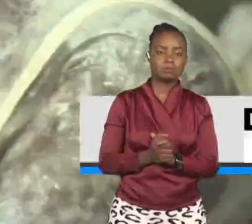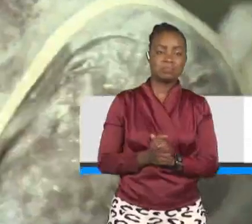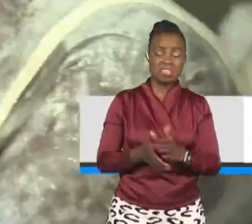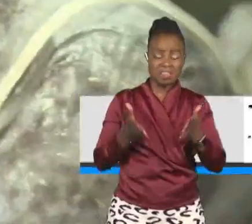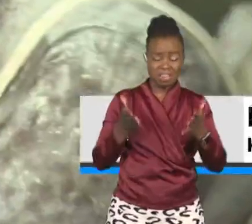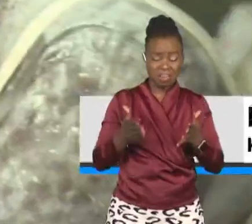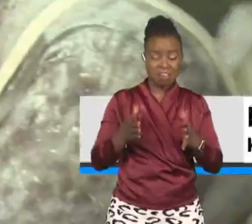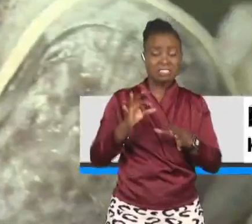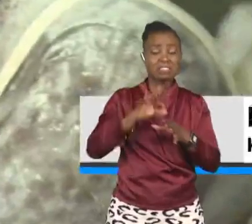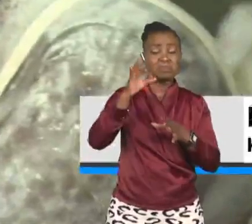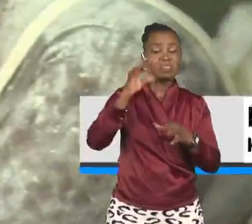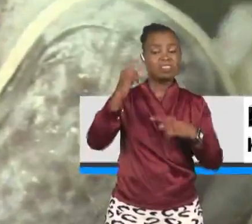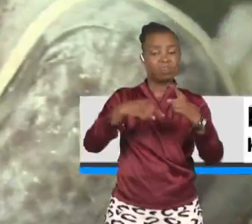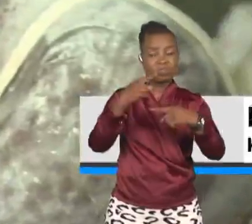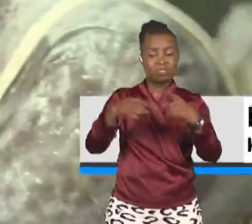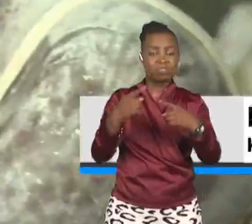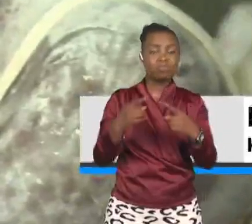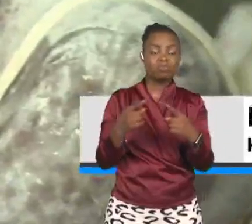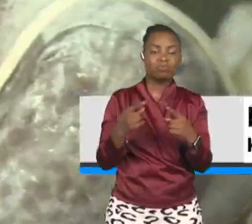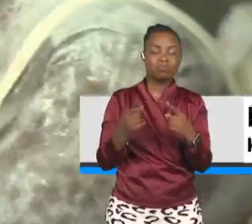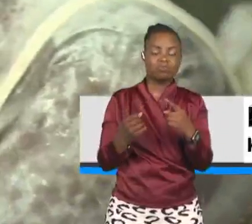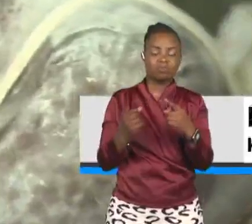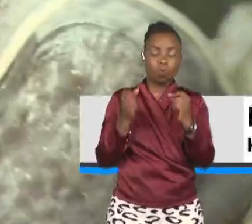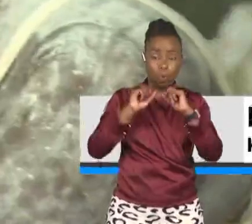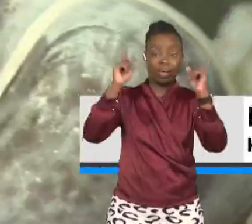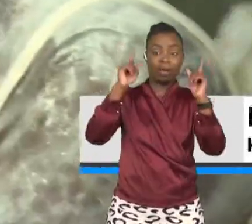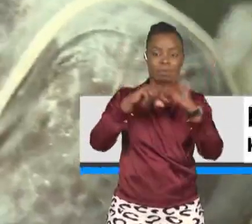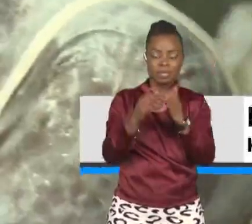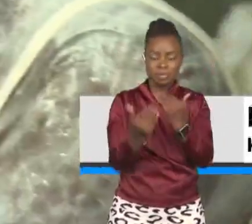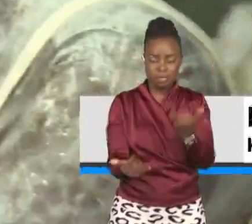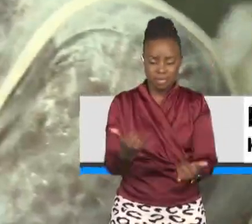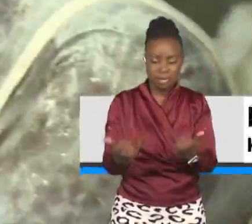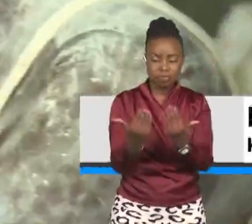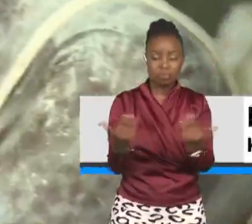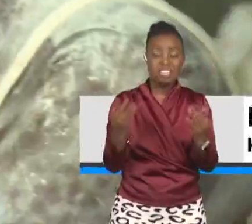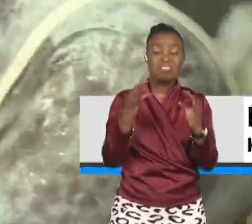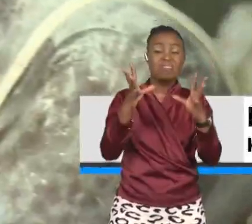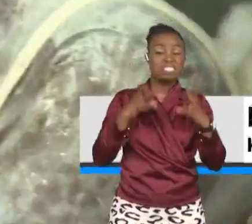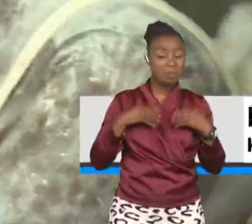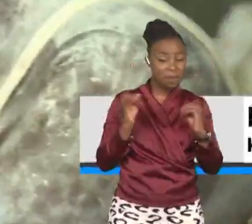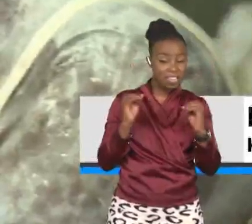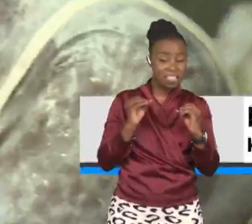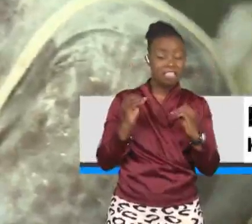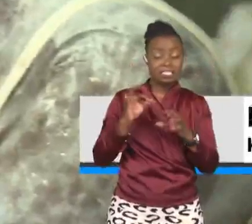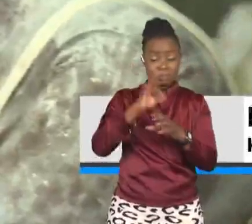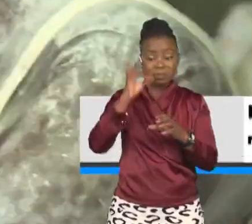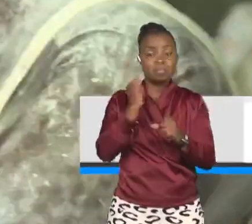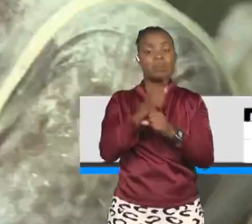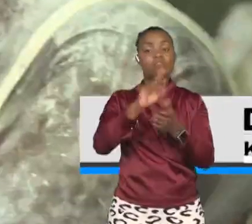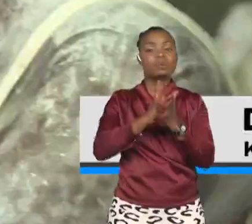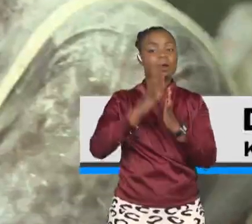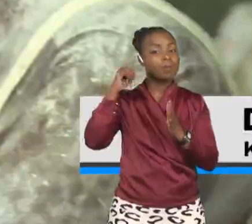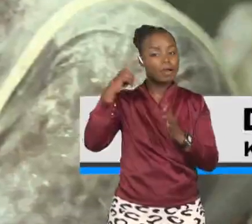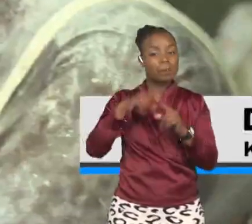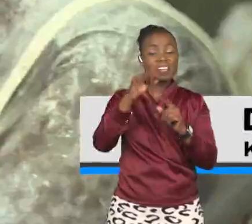Nowadays, spirits continue to be incarnated in young children. If you refuse to submit to it, they drive you crazy. If you obey them, you